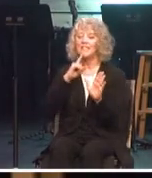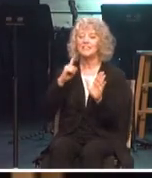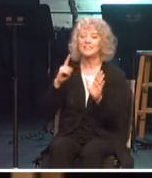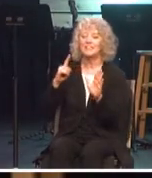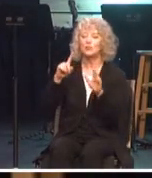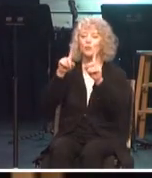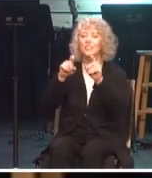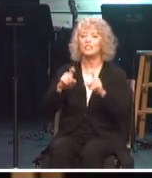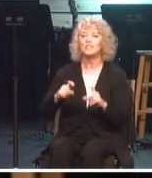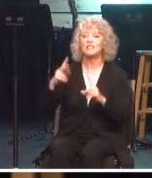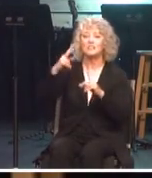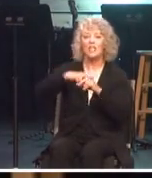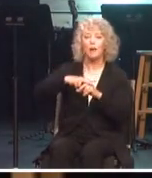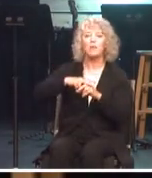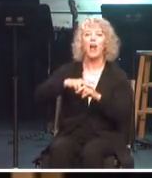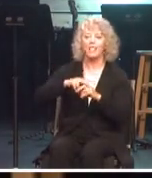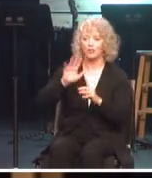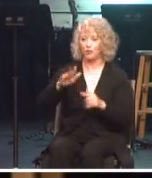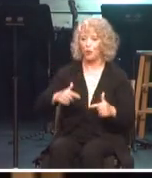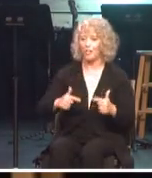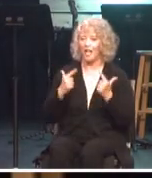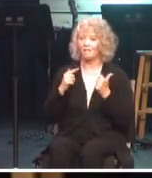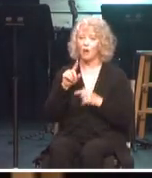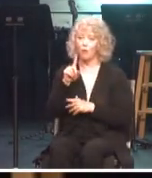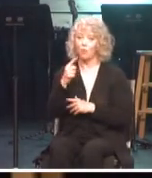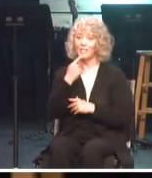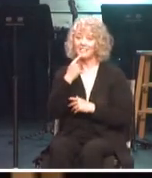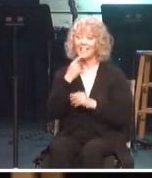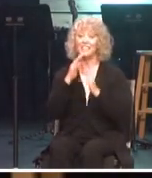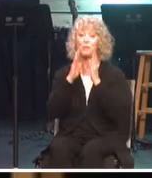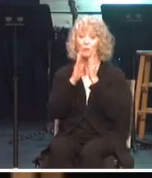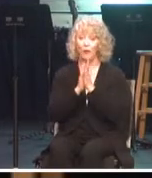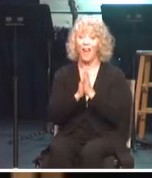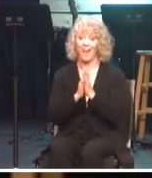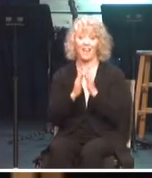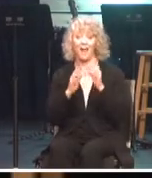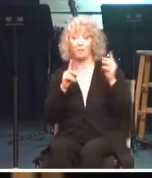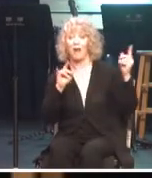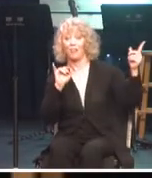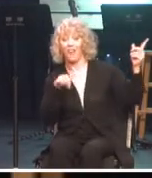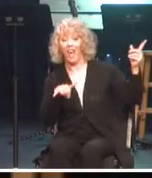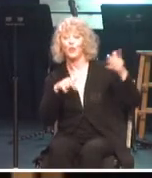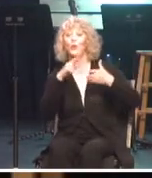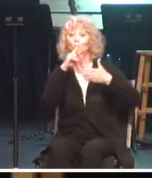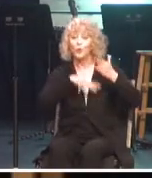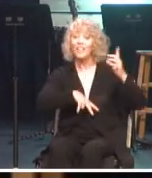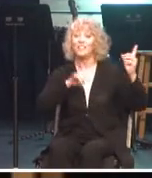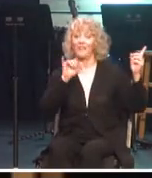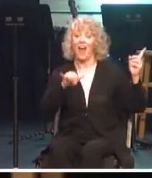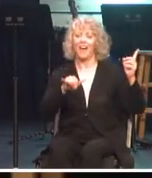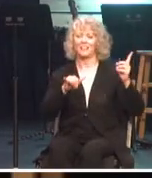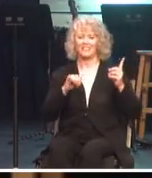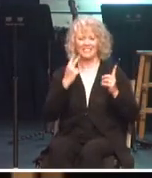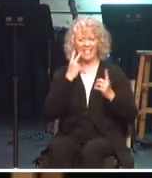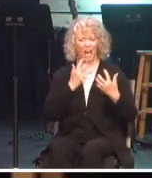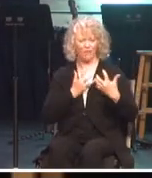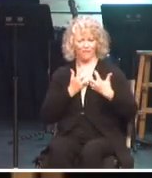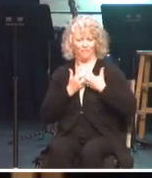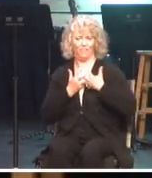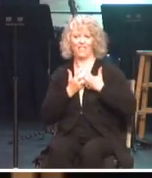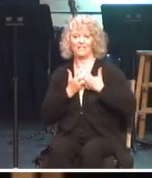points. One of those is pray through this, read through this, apply this to you.